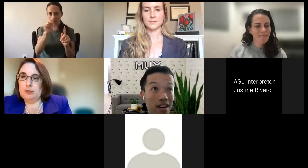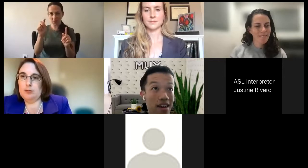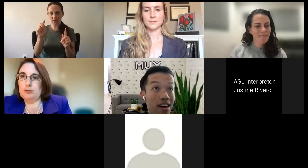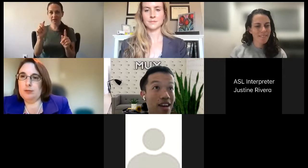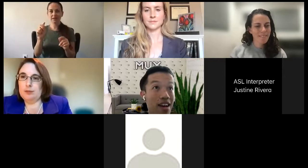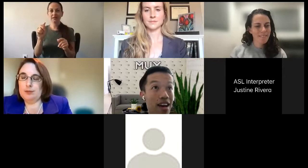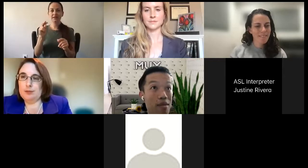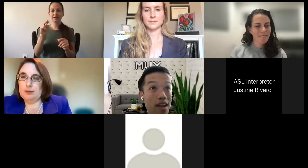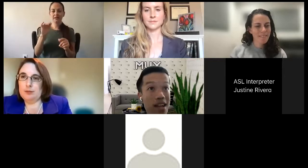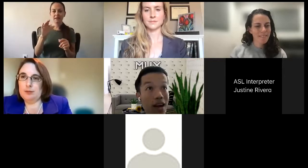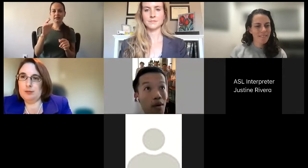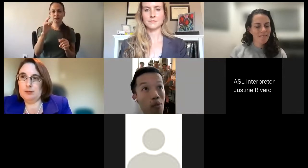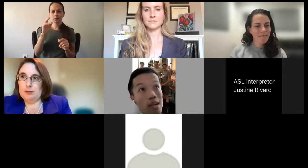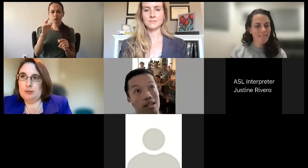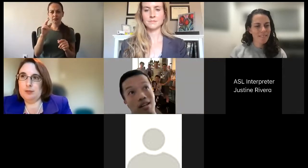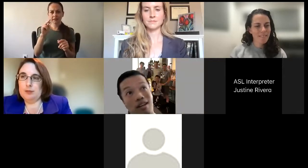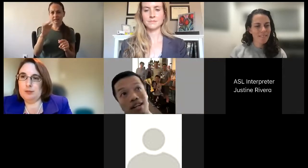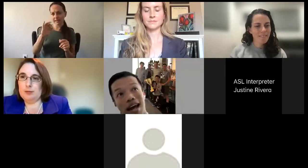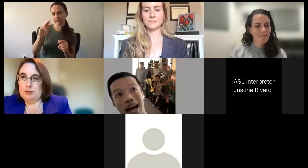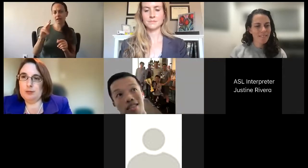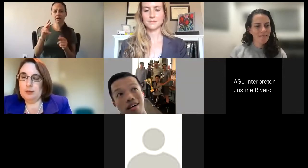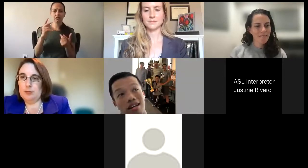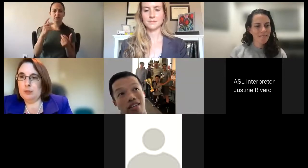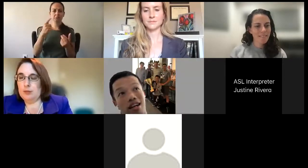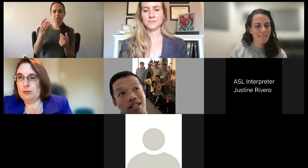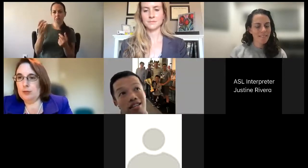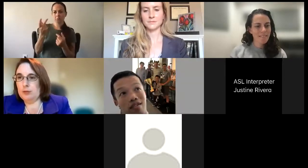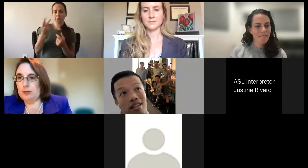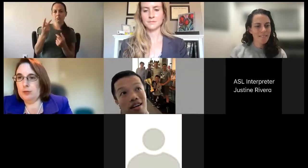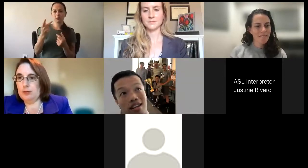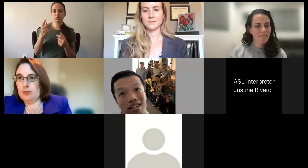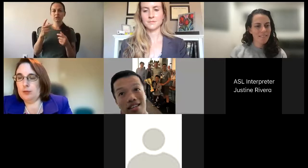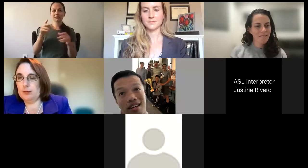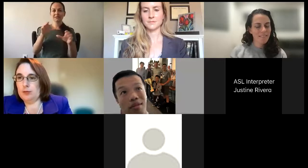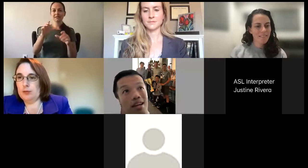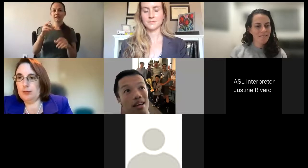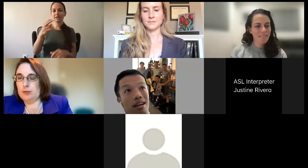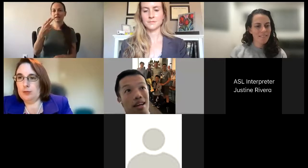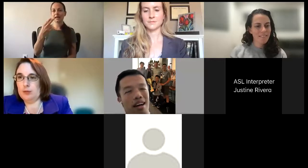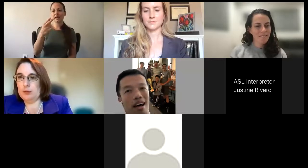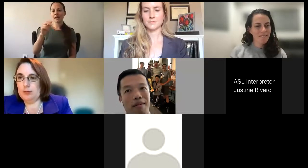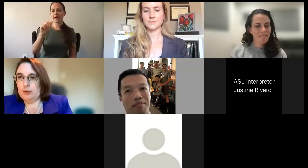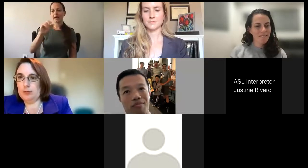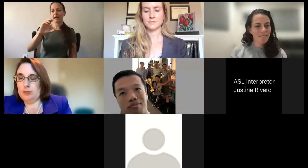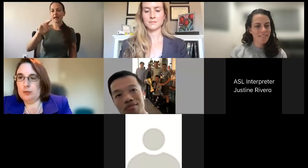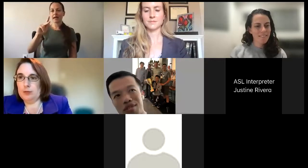you here. Nick and I once did a hackathon together. That's Nick right there. I think he's still at Blend.